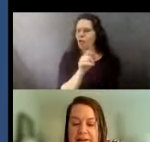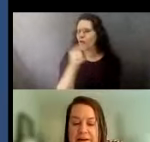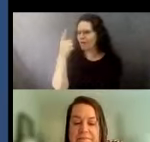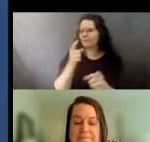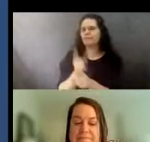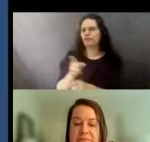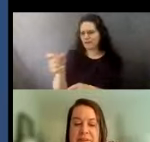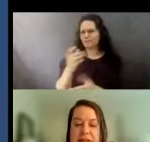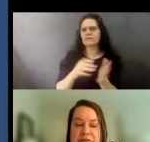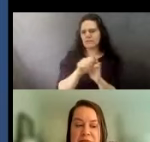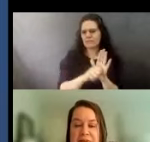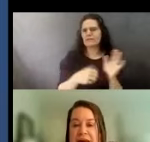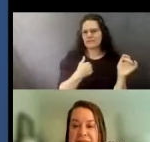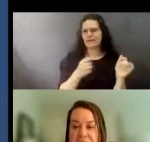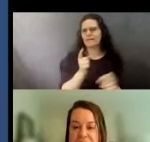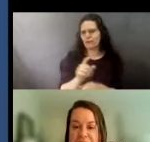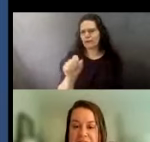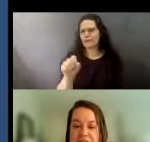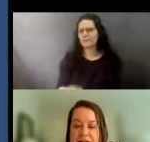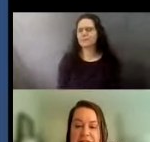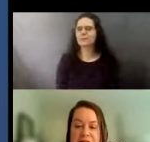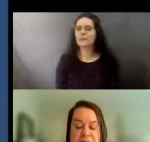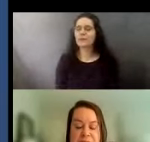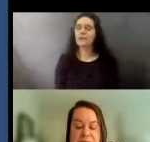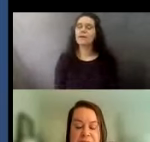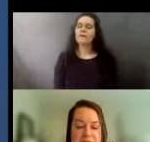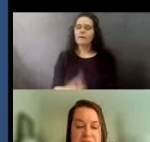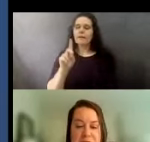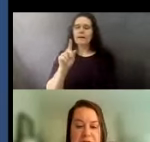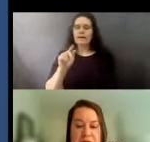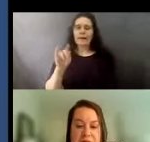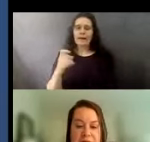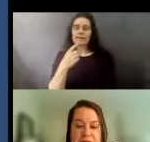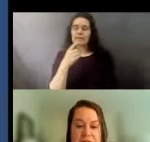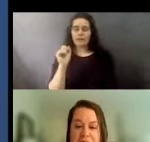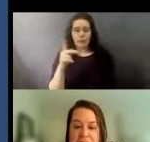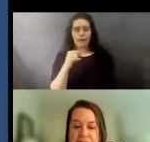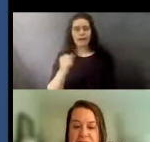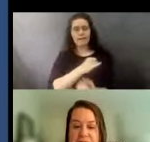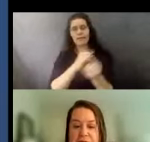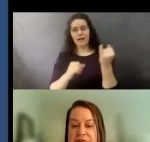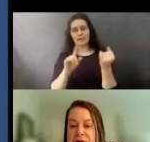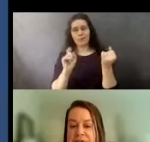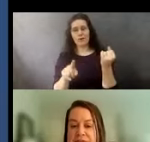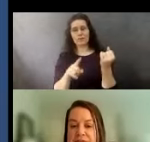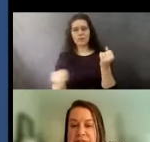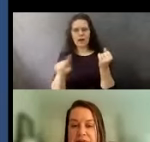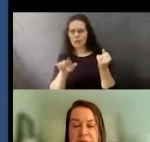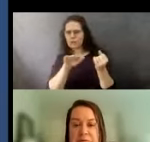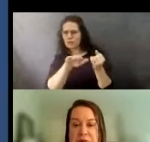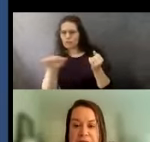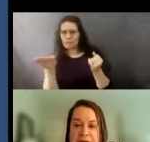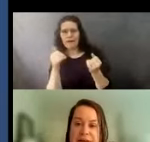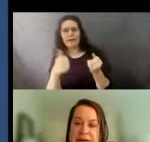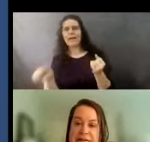Okay, so the last question, and I'll just put a plug for the audience. If you have questions that have